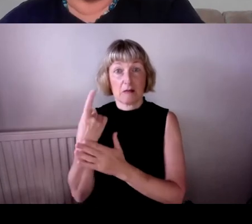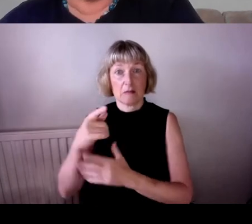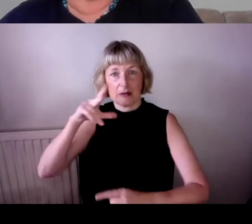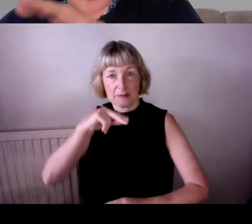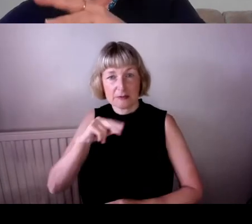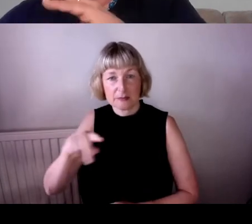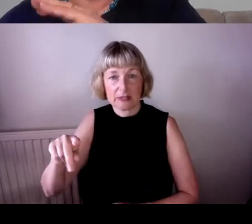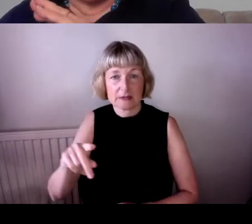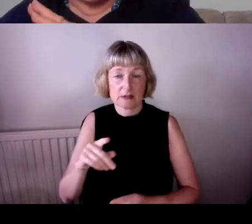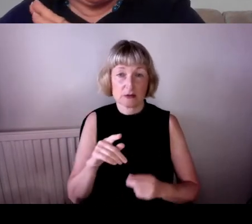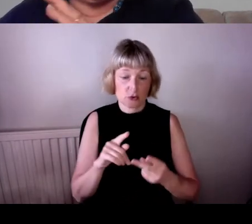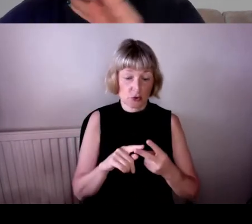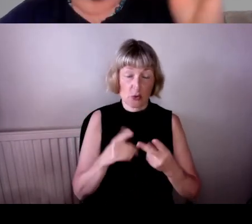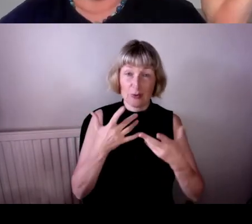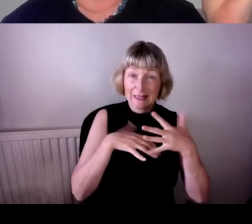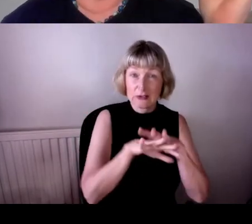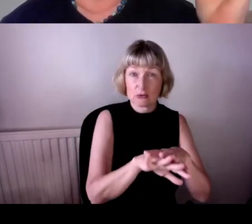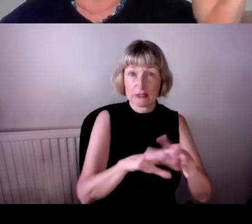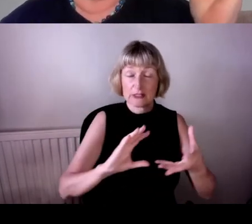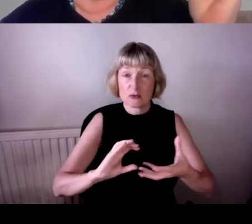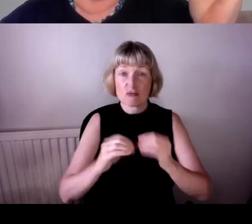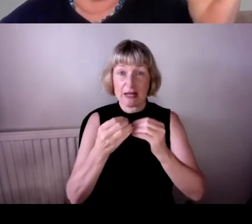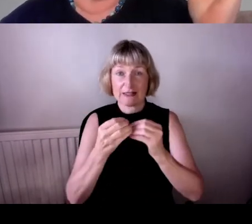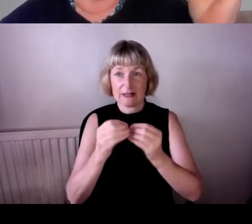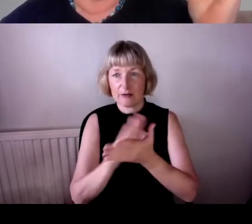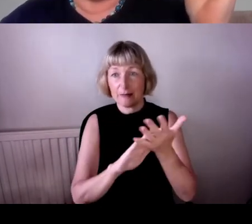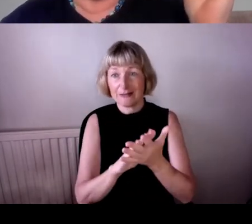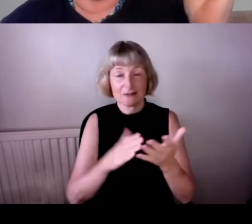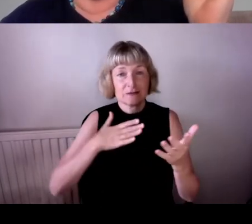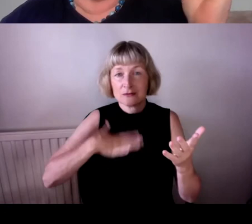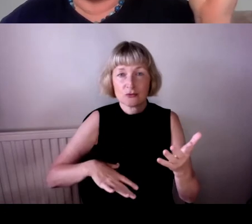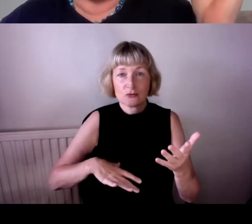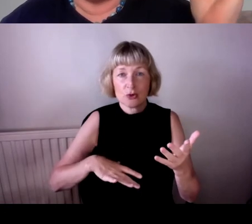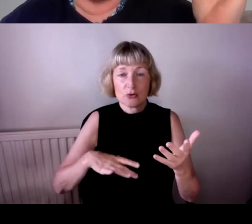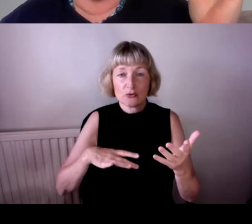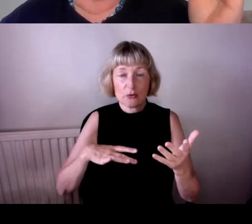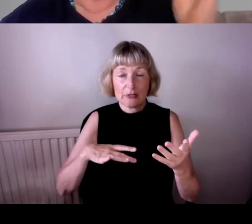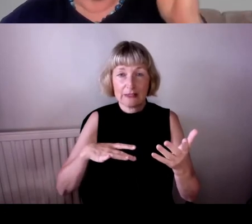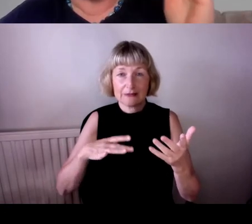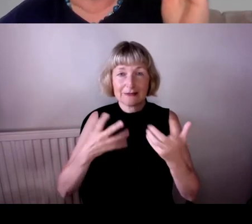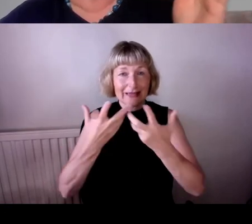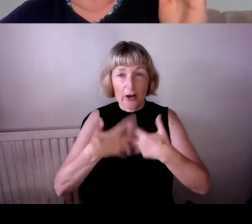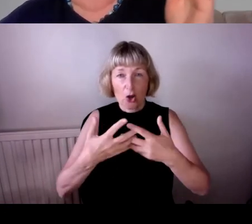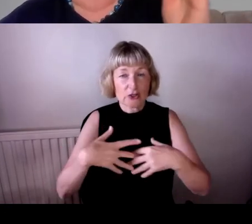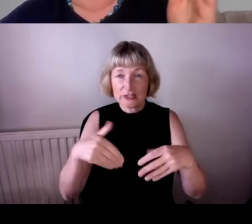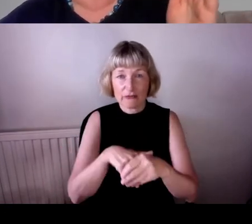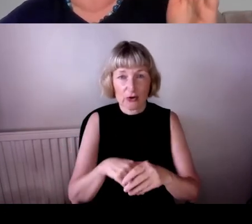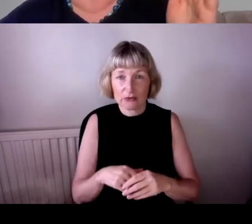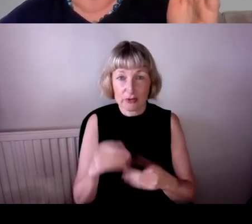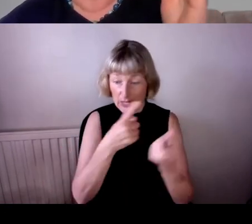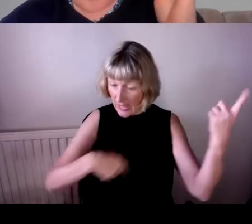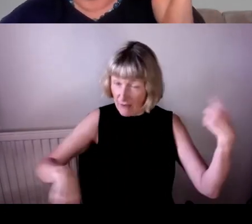with creative, you can get rid of that need for description, for technology. Everybody hears